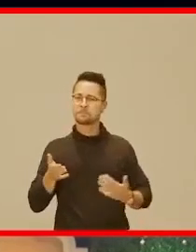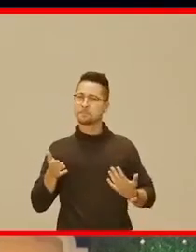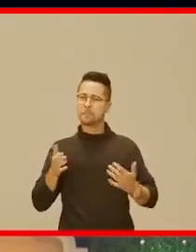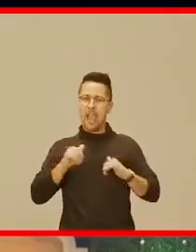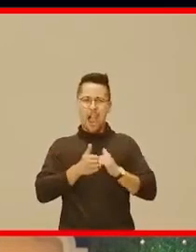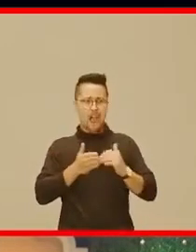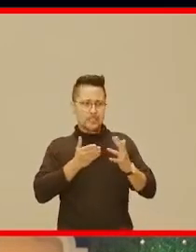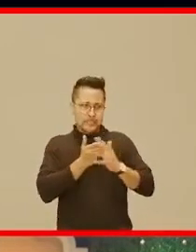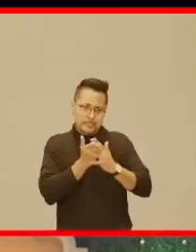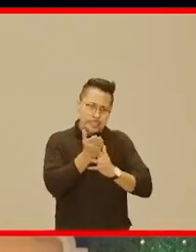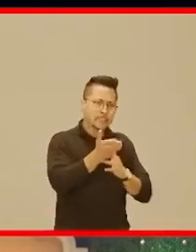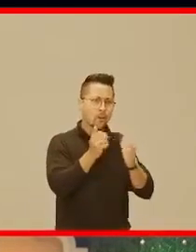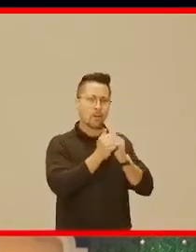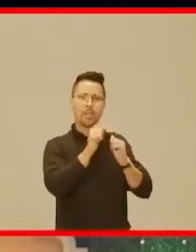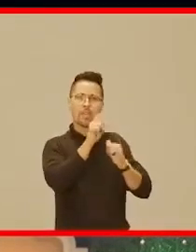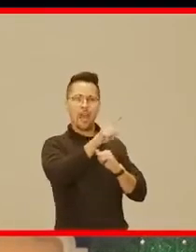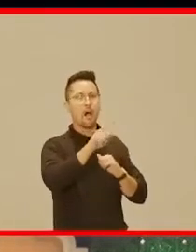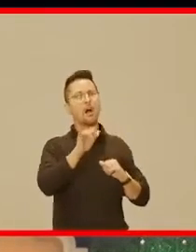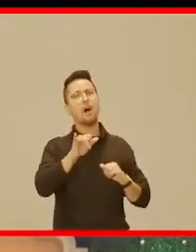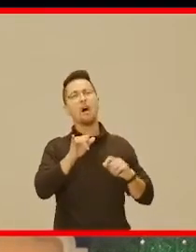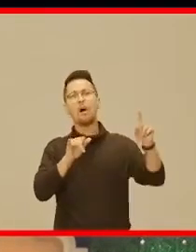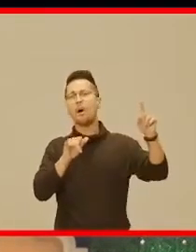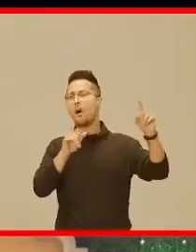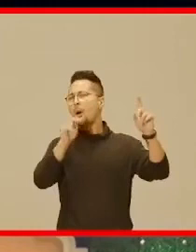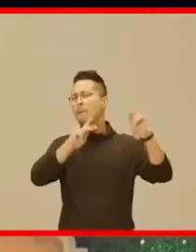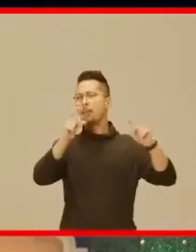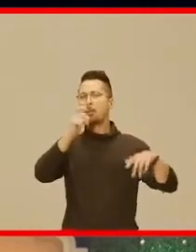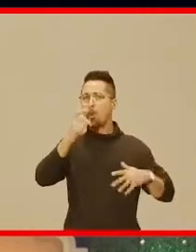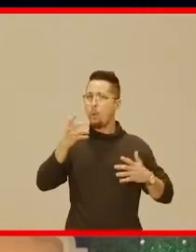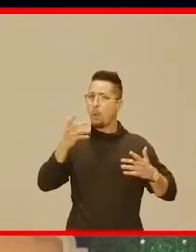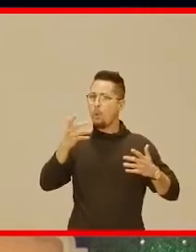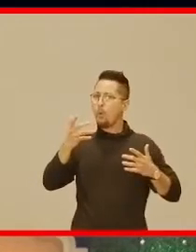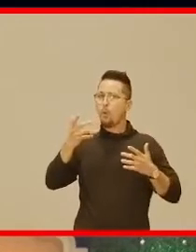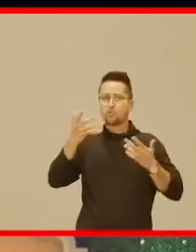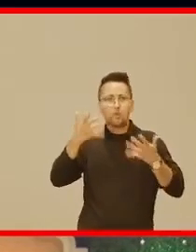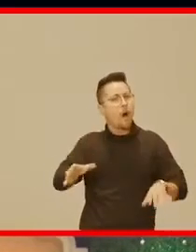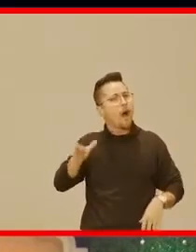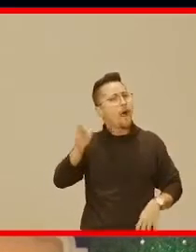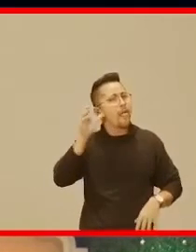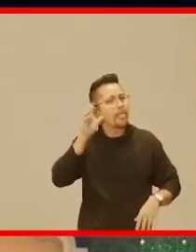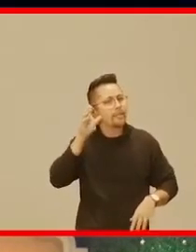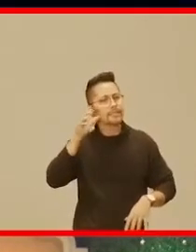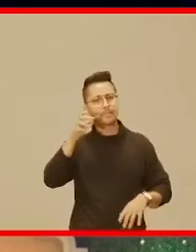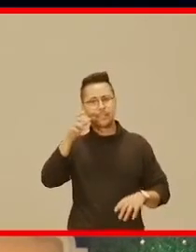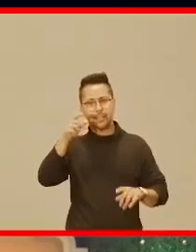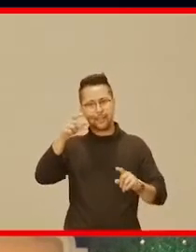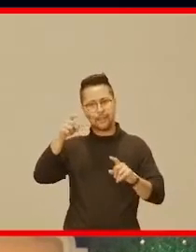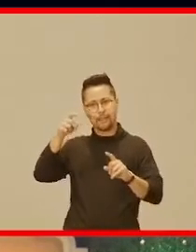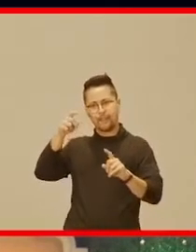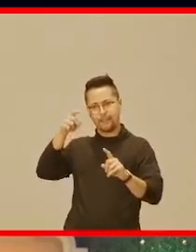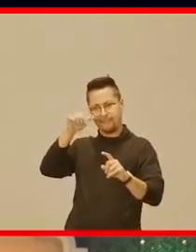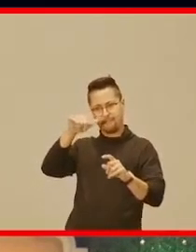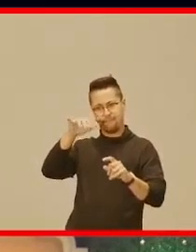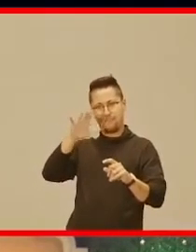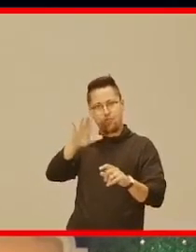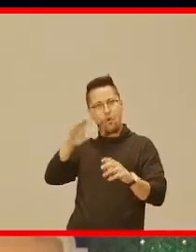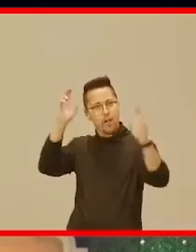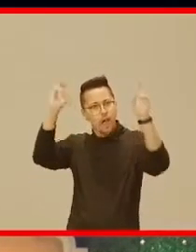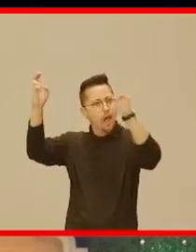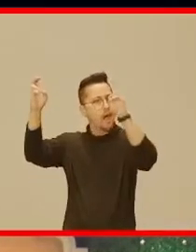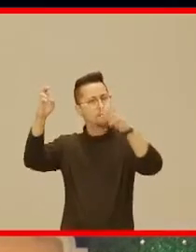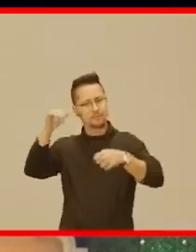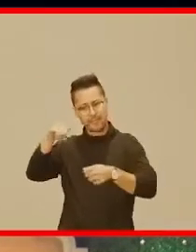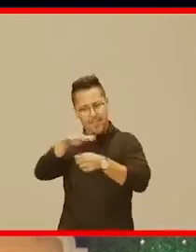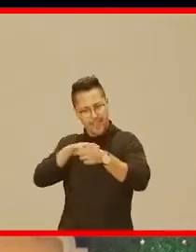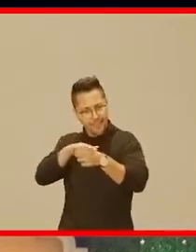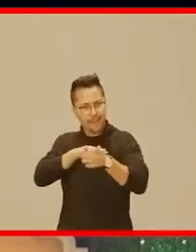oh, people are going to listen to people in their district, and having somebody representing your district who might fundamentally disagree with something